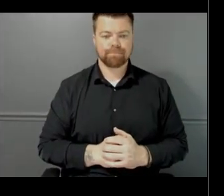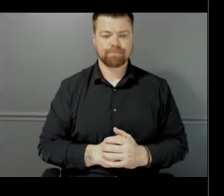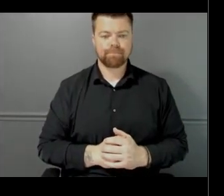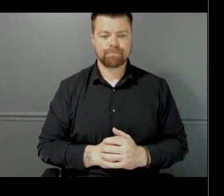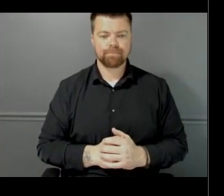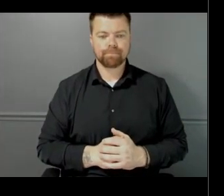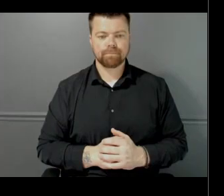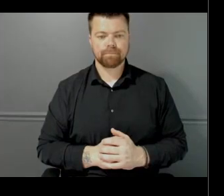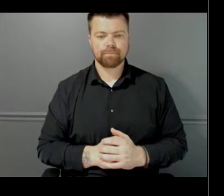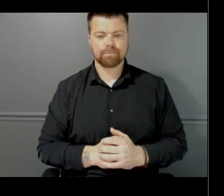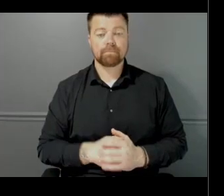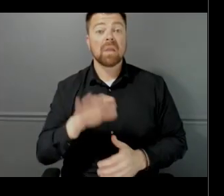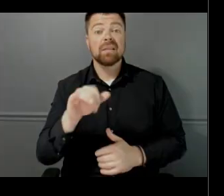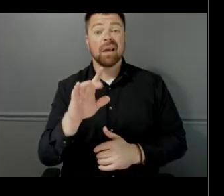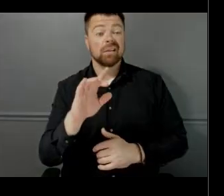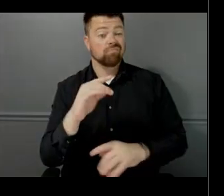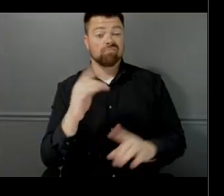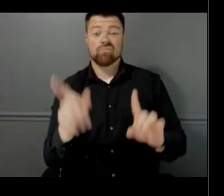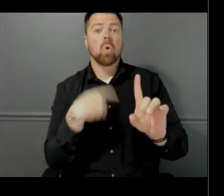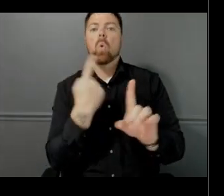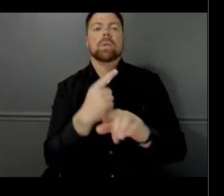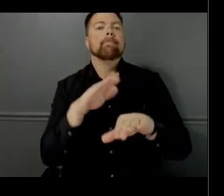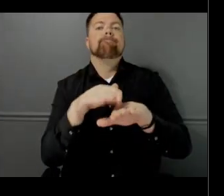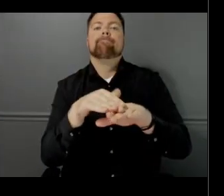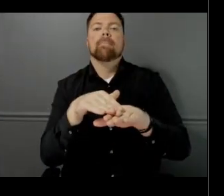This is only a minimum threshold.